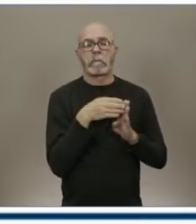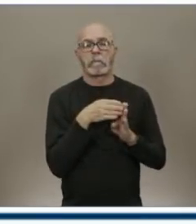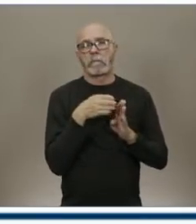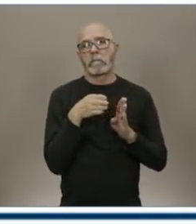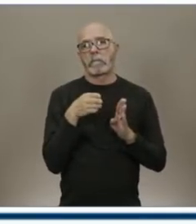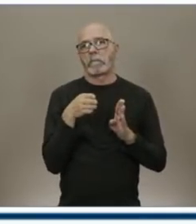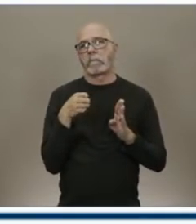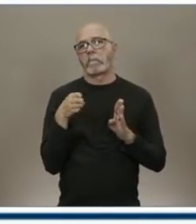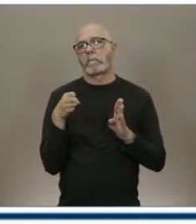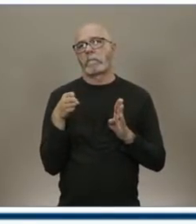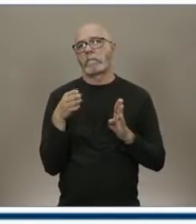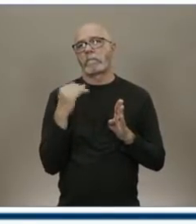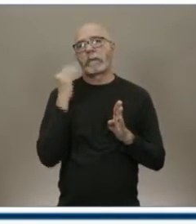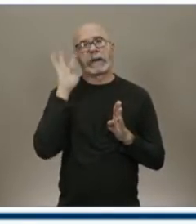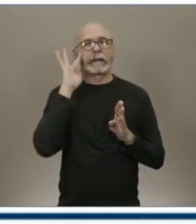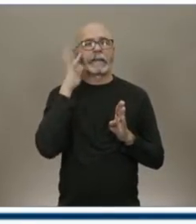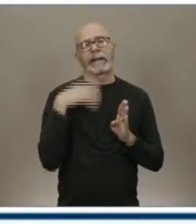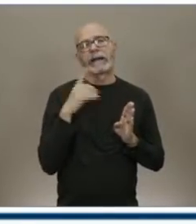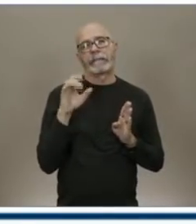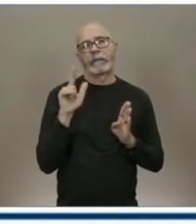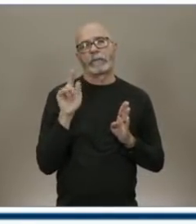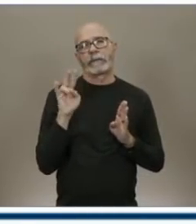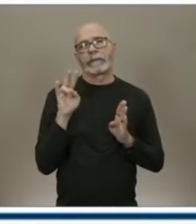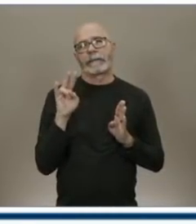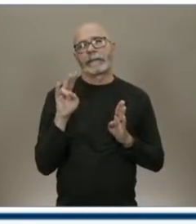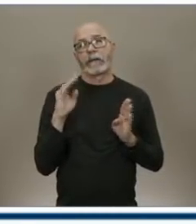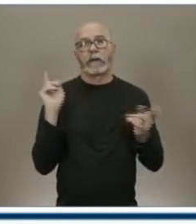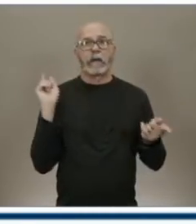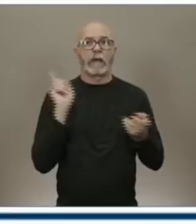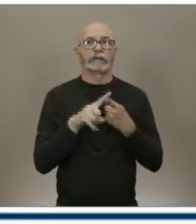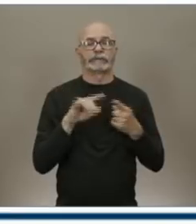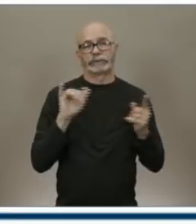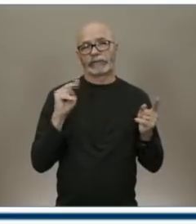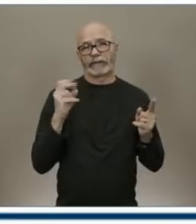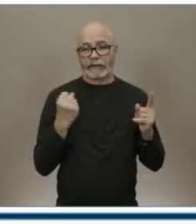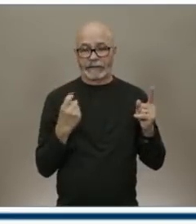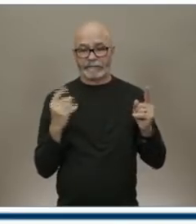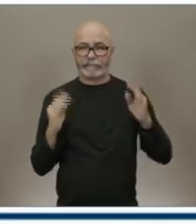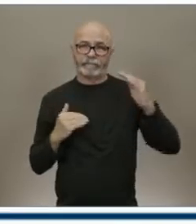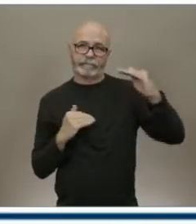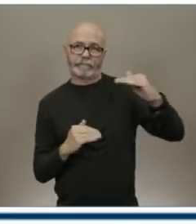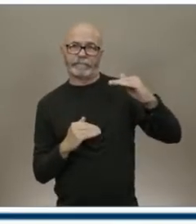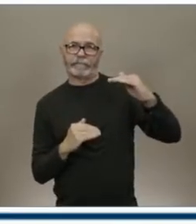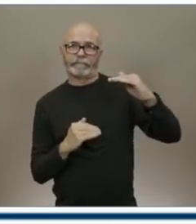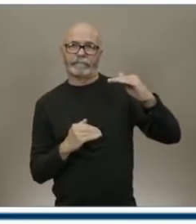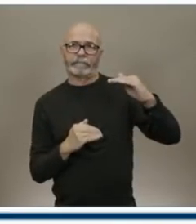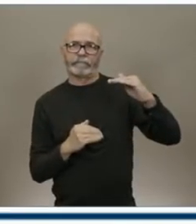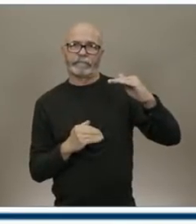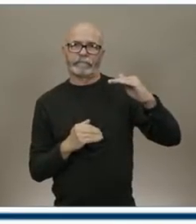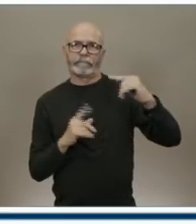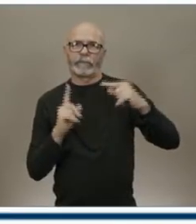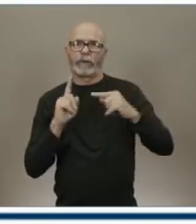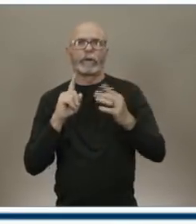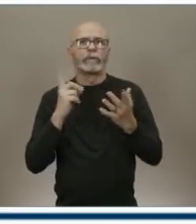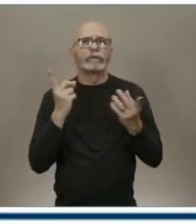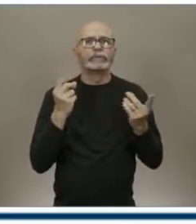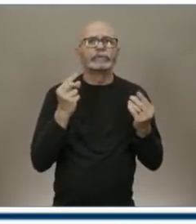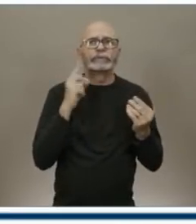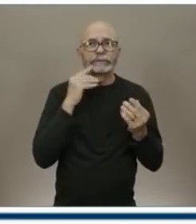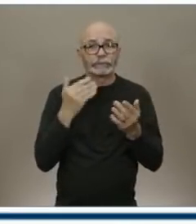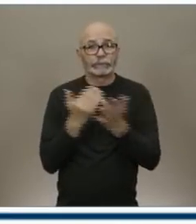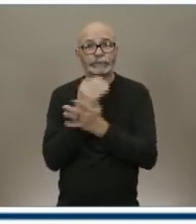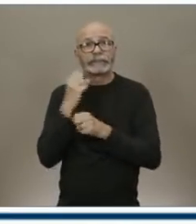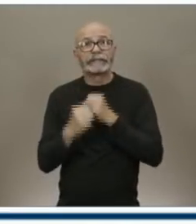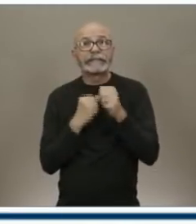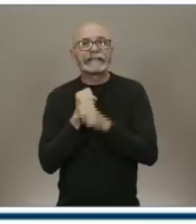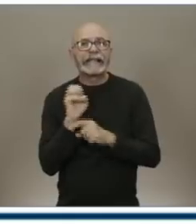27th. But I'm wondering about exposures that would happen in the next 4 days leading up to New Year's and New Year's Eve and stuff like that. What